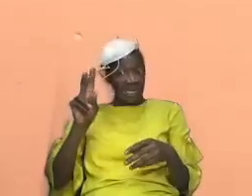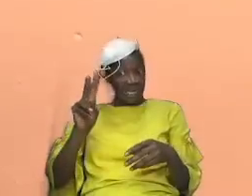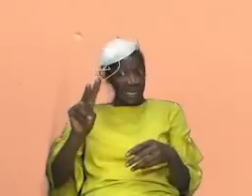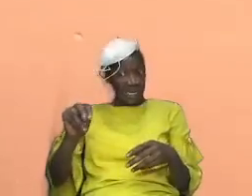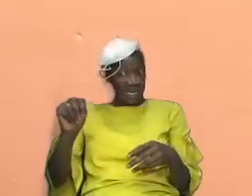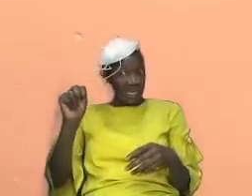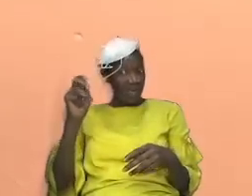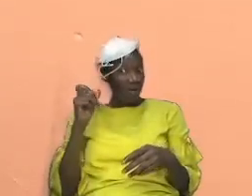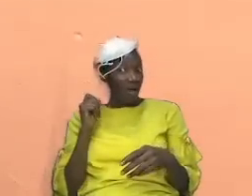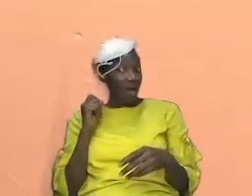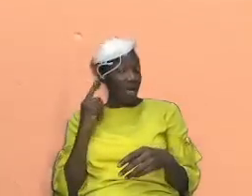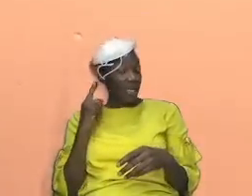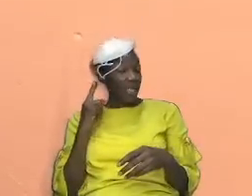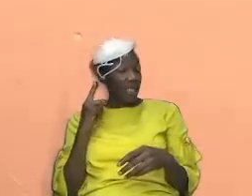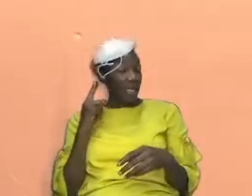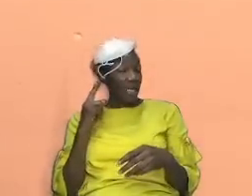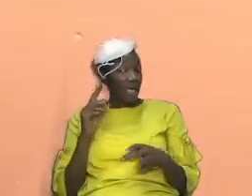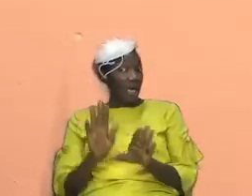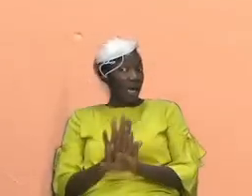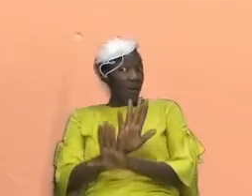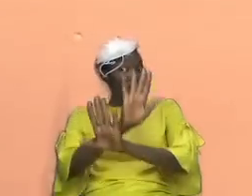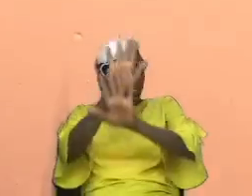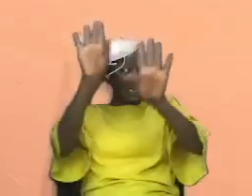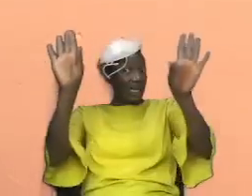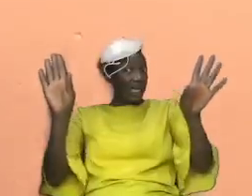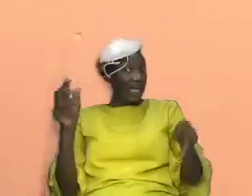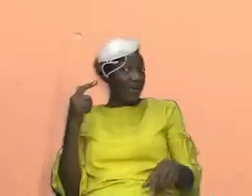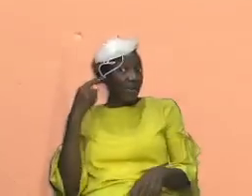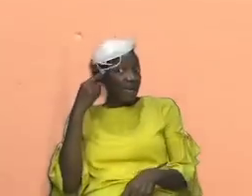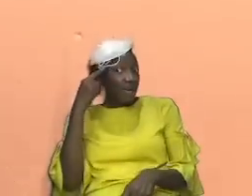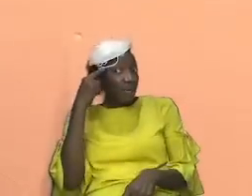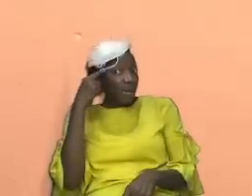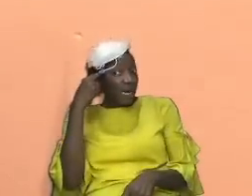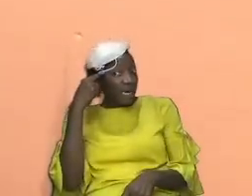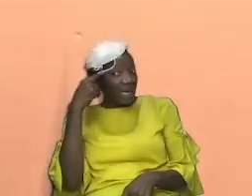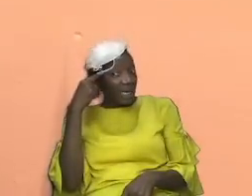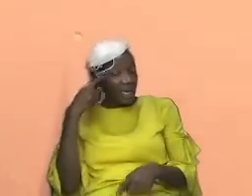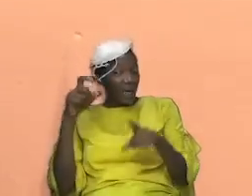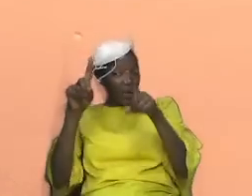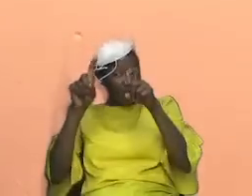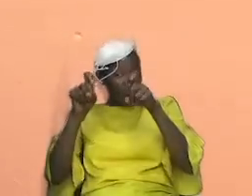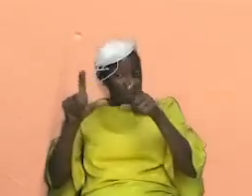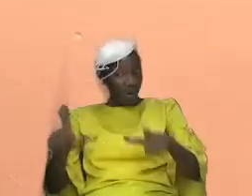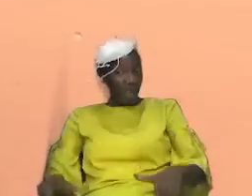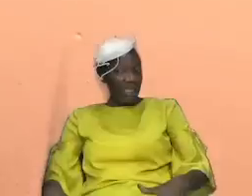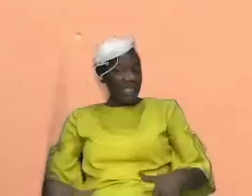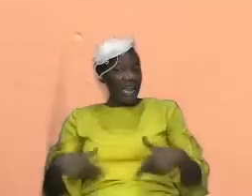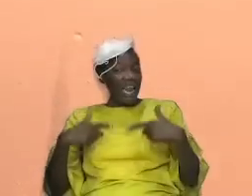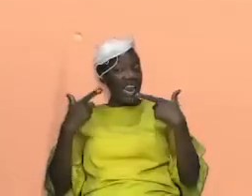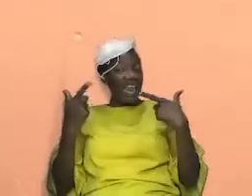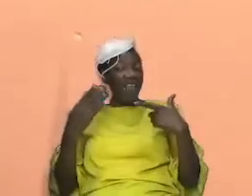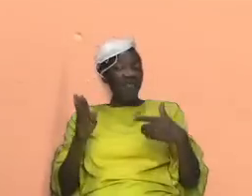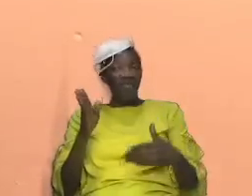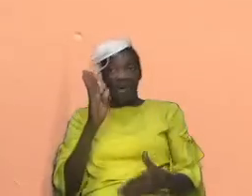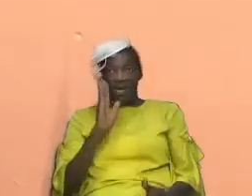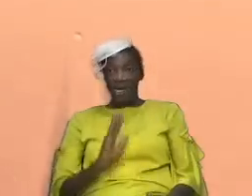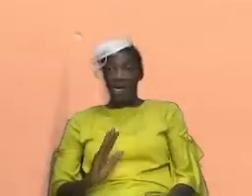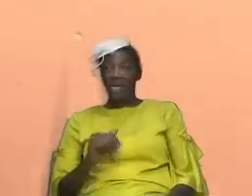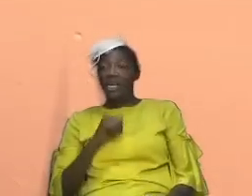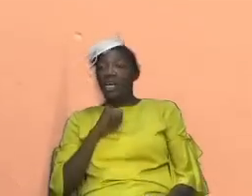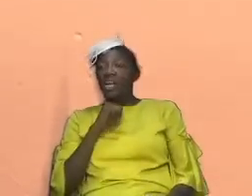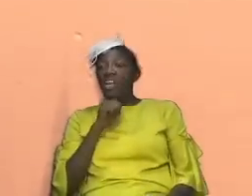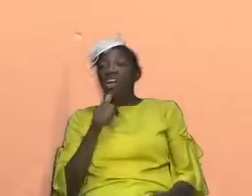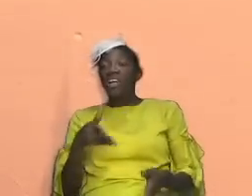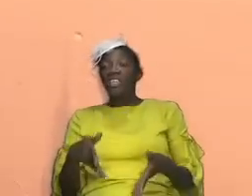need to be clear in our minds that we must live for Him. Not in the way that